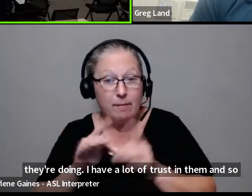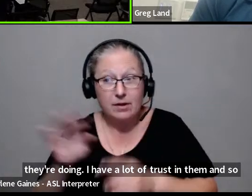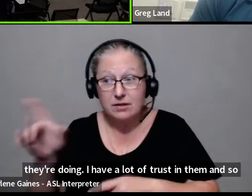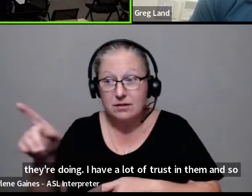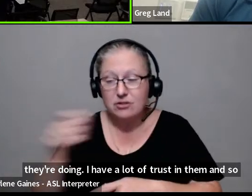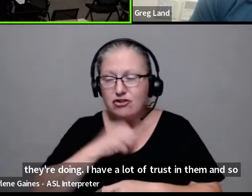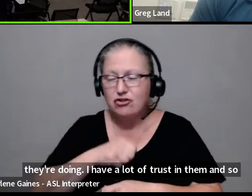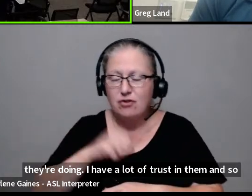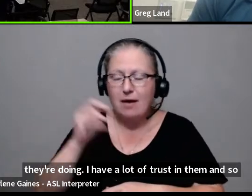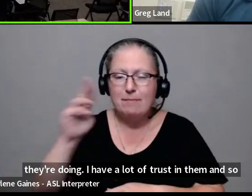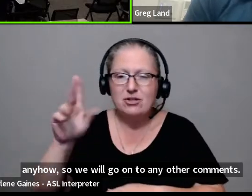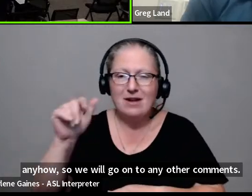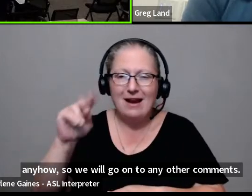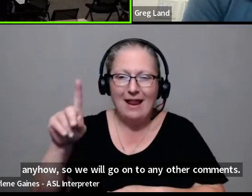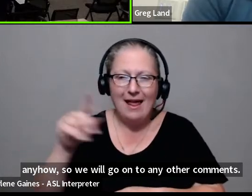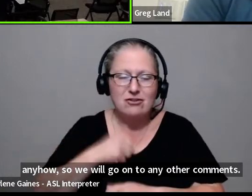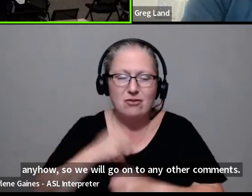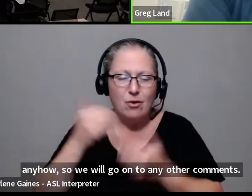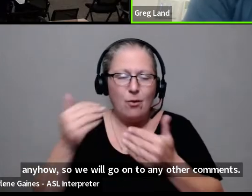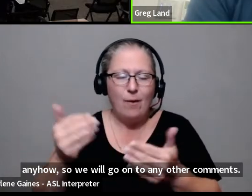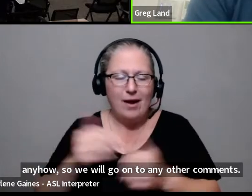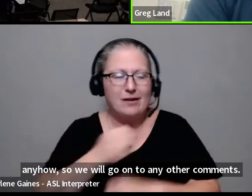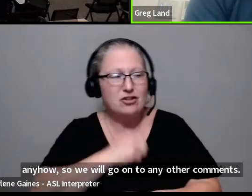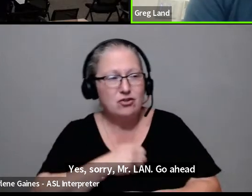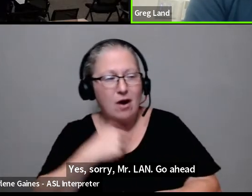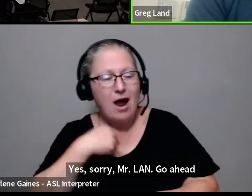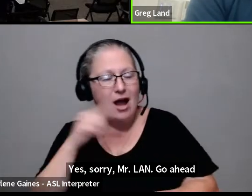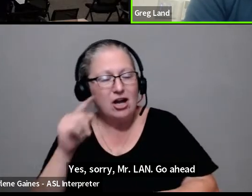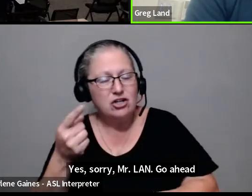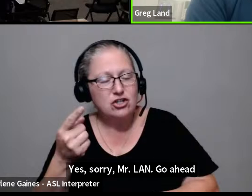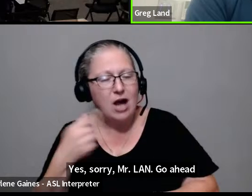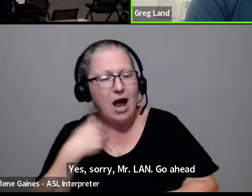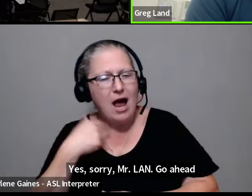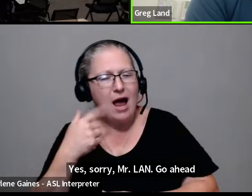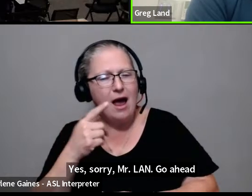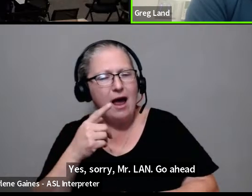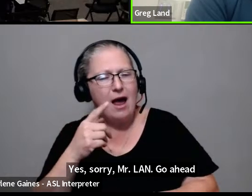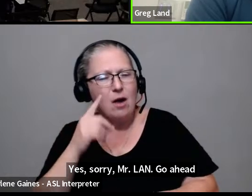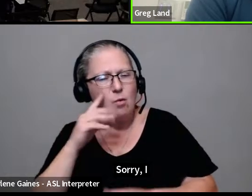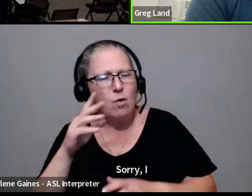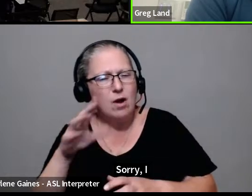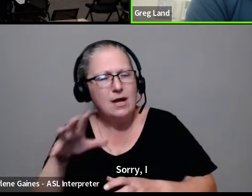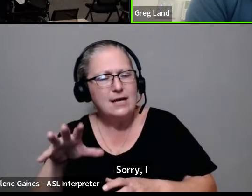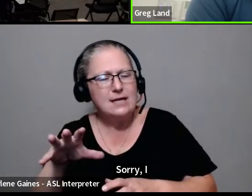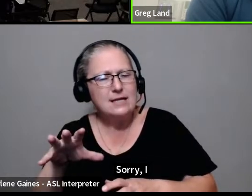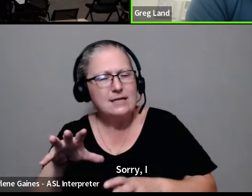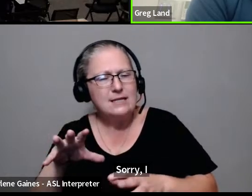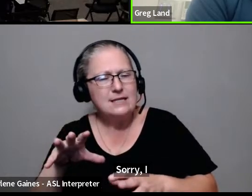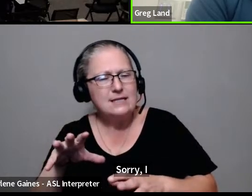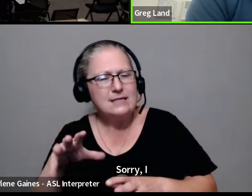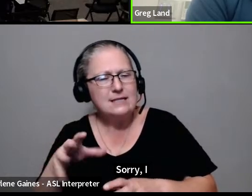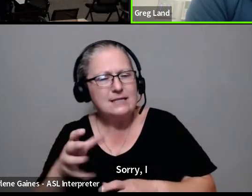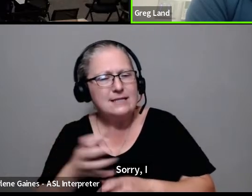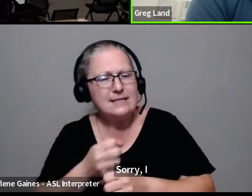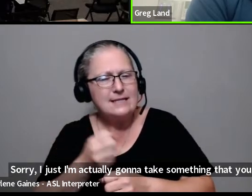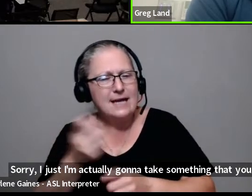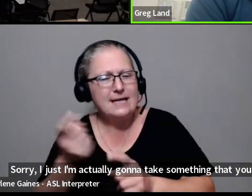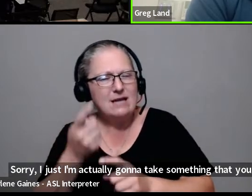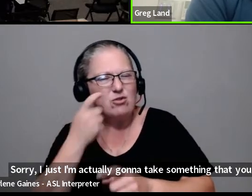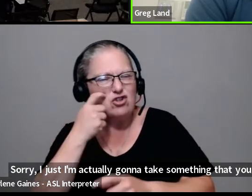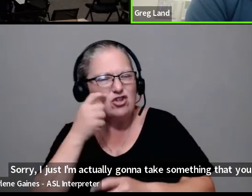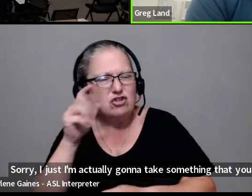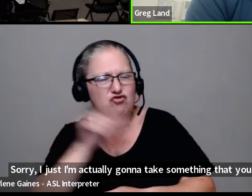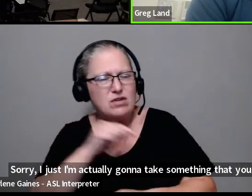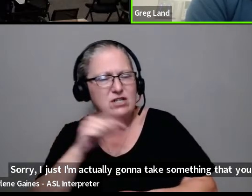Yes, sorry, Mr. Land, go ahead. Sorry, I'm actually going to take something that, Trustee Griffin just talked